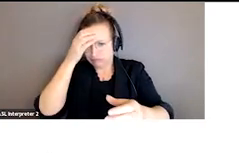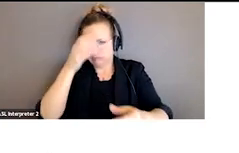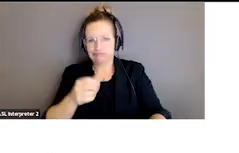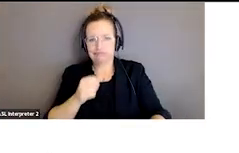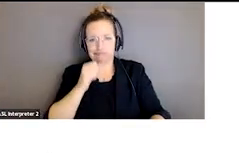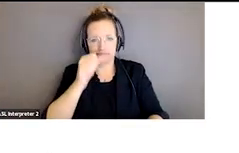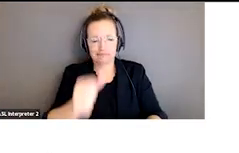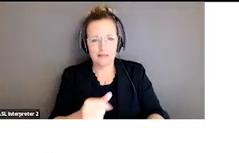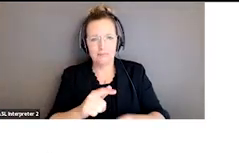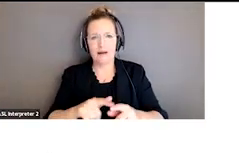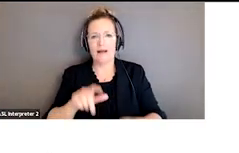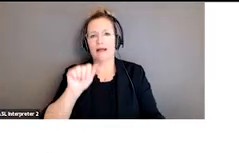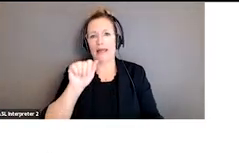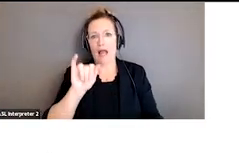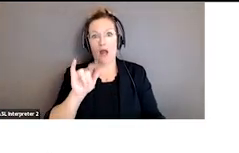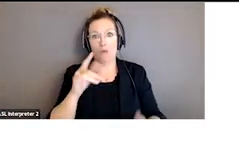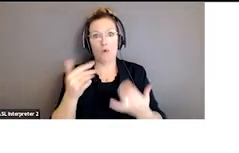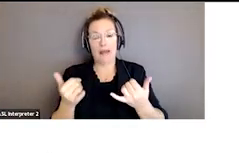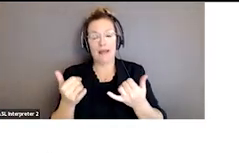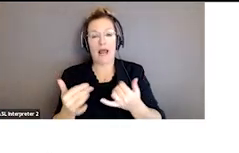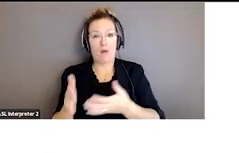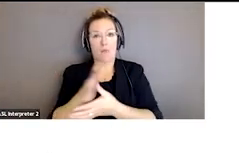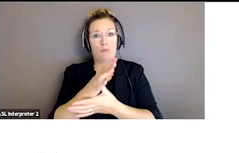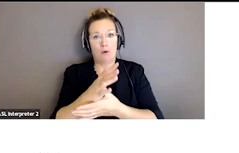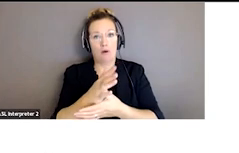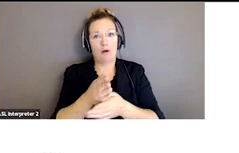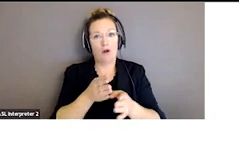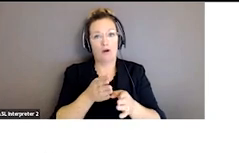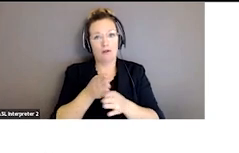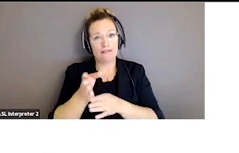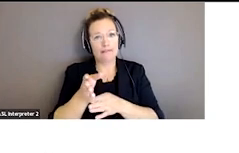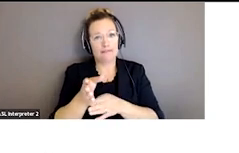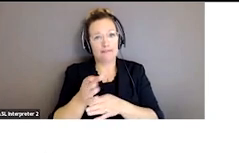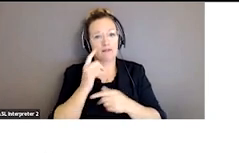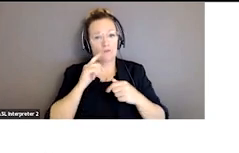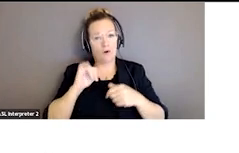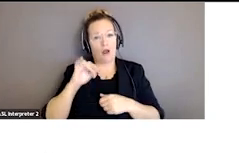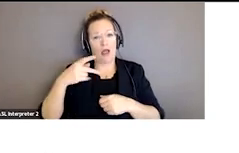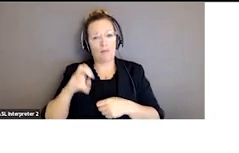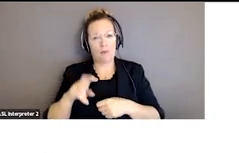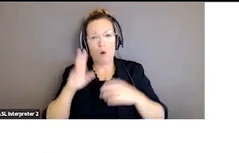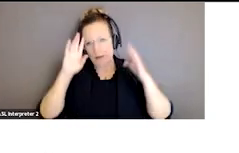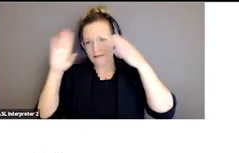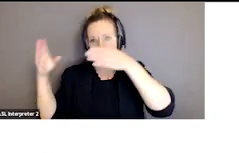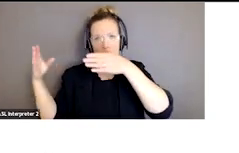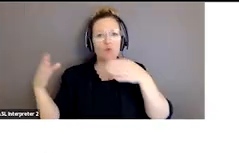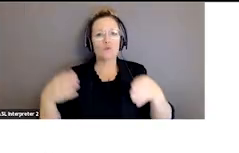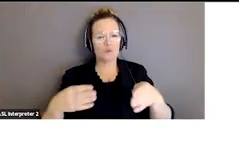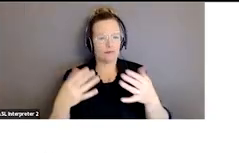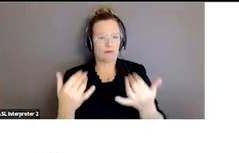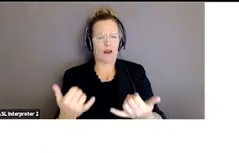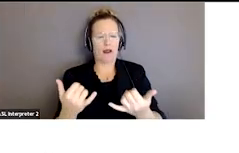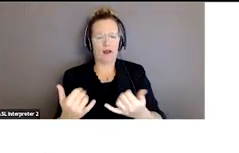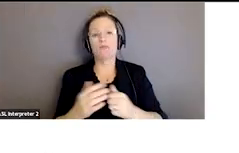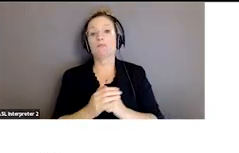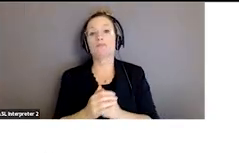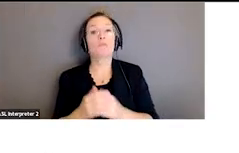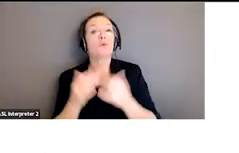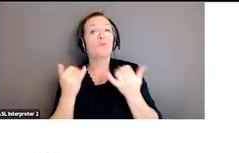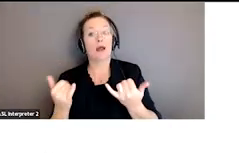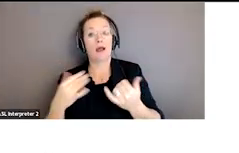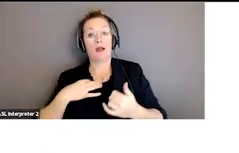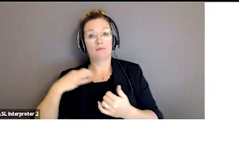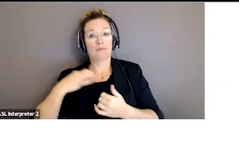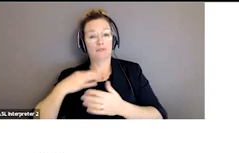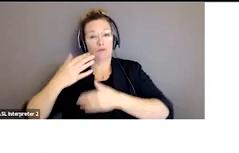AI field is a priority sector for IPON. And so at this moment, as I mentioned, our application process for